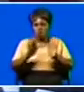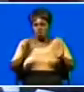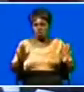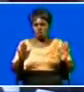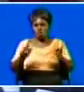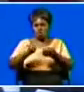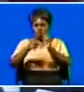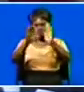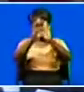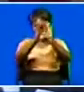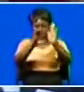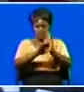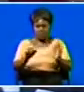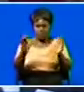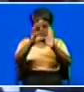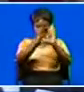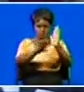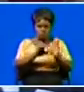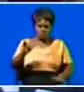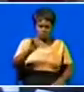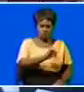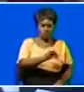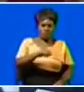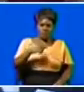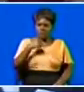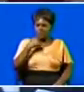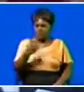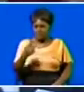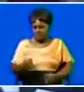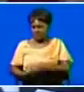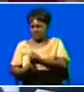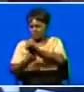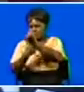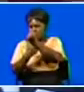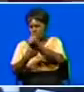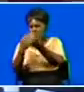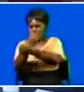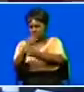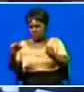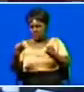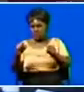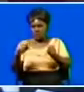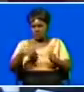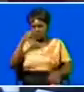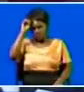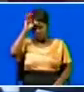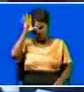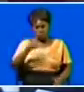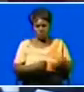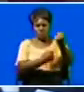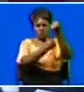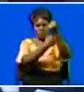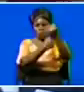kupindua katiba, inakaa vile vile. Na sisi tunakuunga mkono pamoja na president wetu. Sisi watu wa Kiambu tuko nyuma